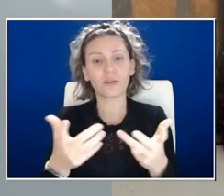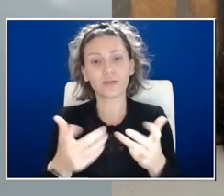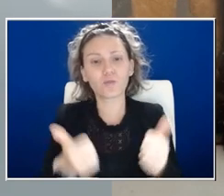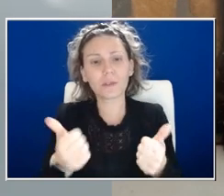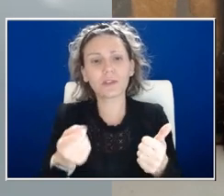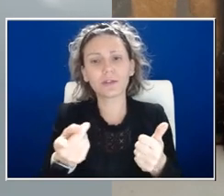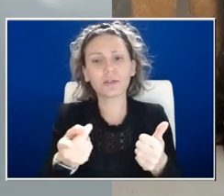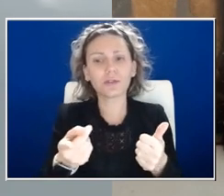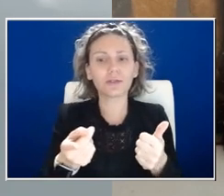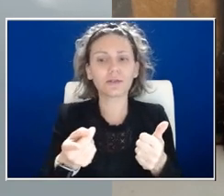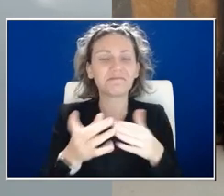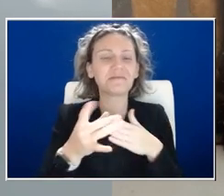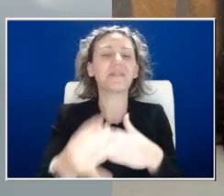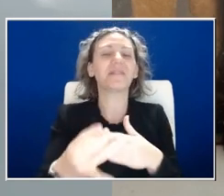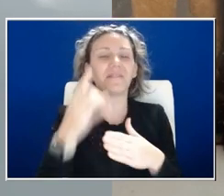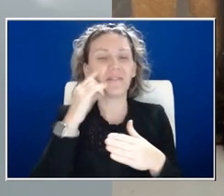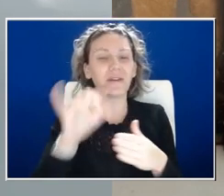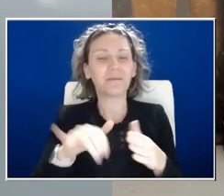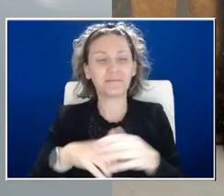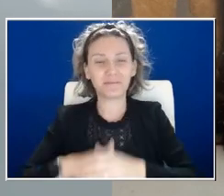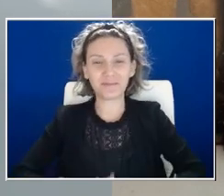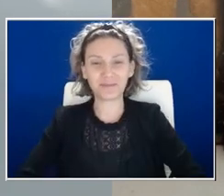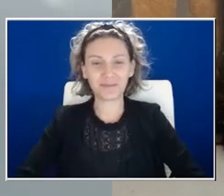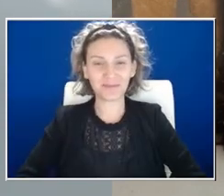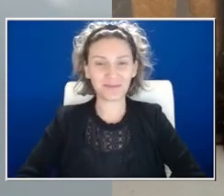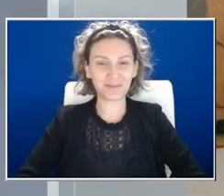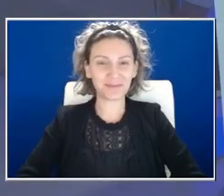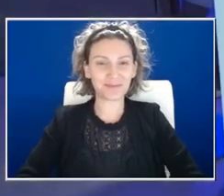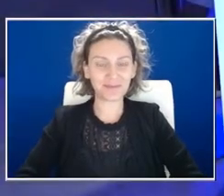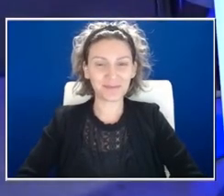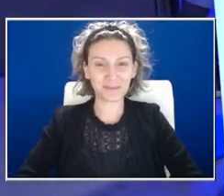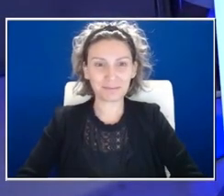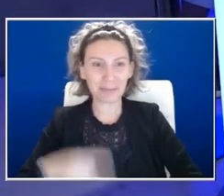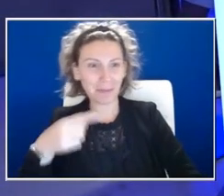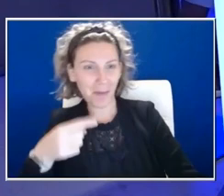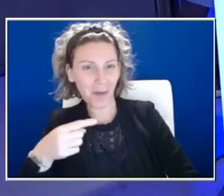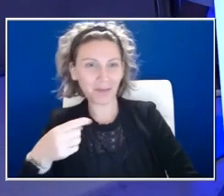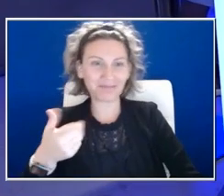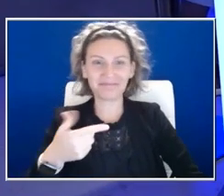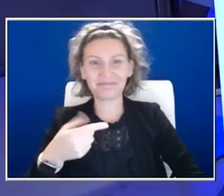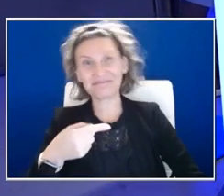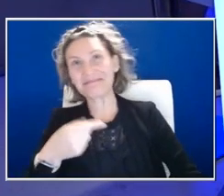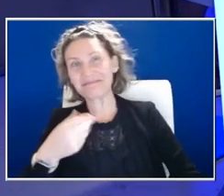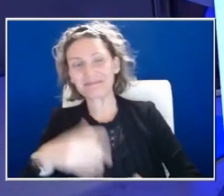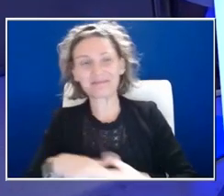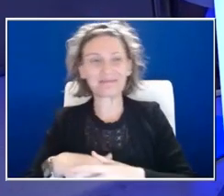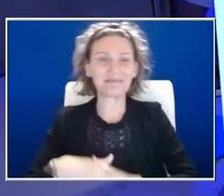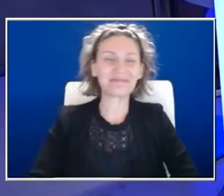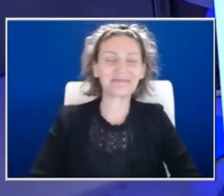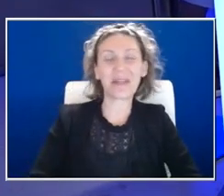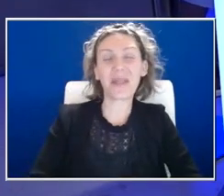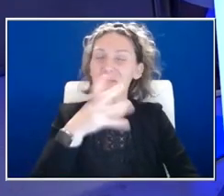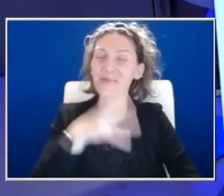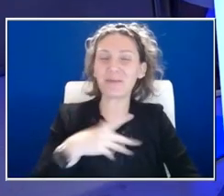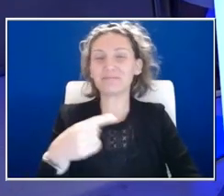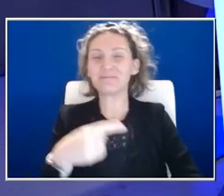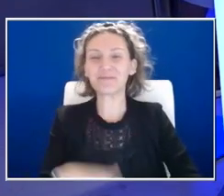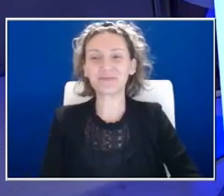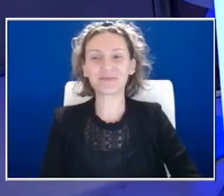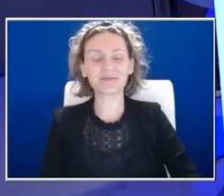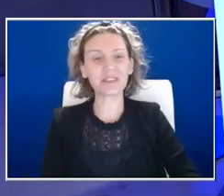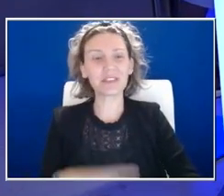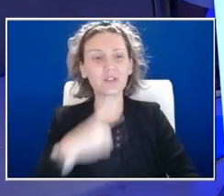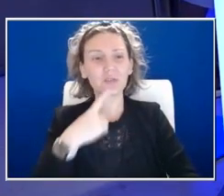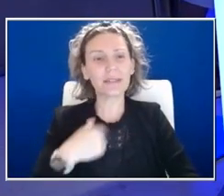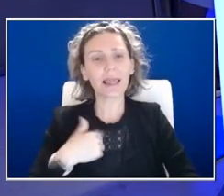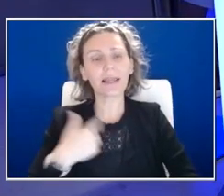lead on that? Of course, I knew you were going to point to your, I knew you were going to point to the lady. So tell us about